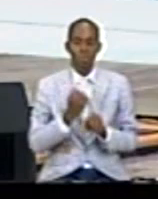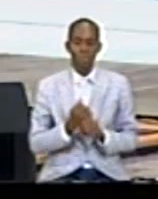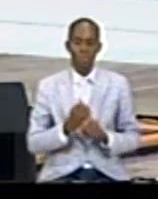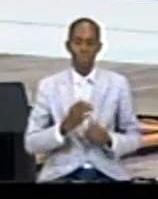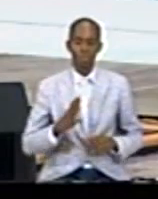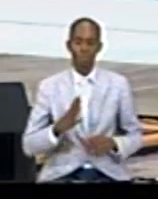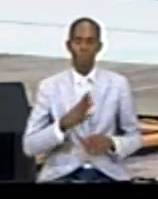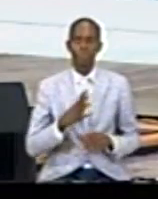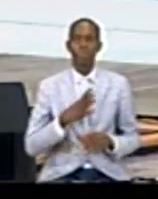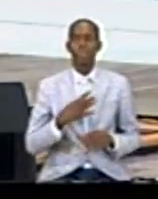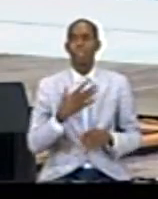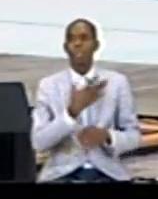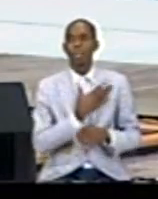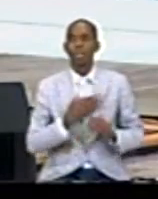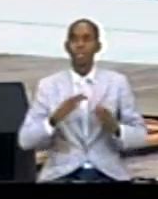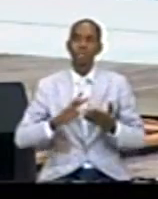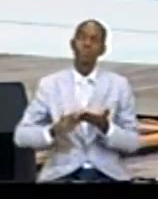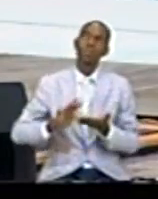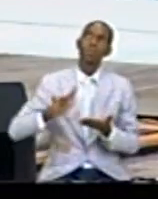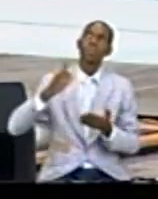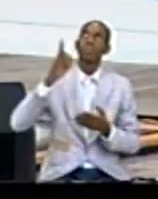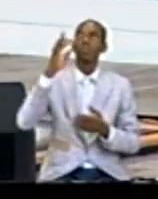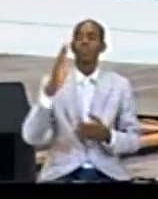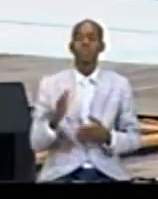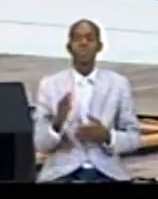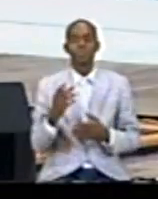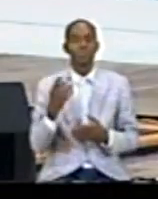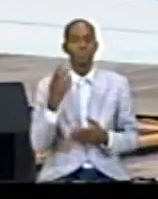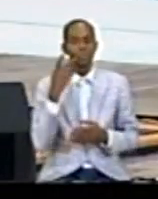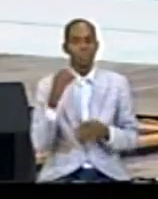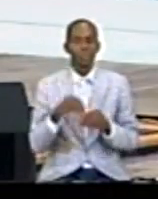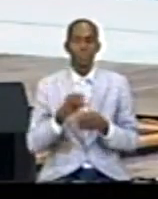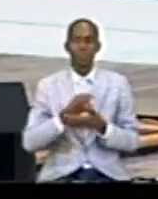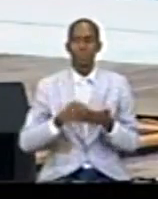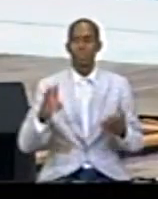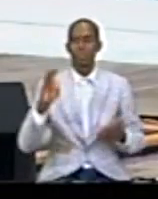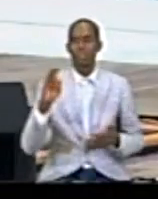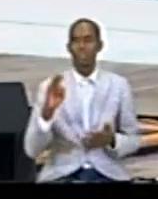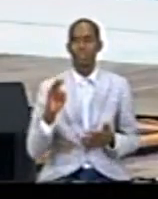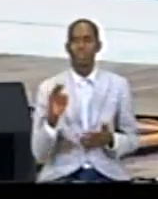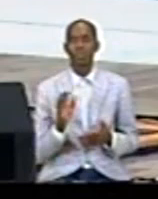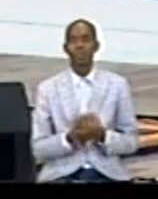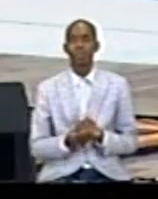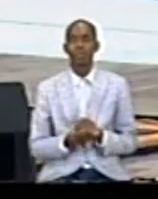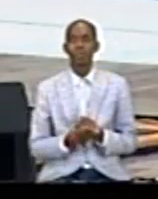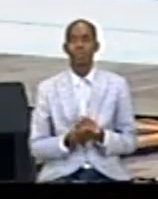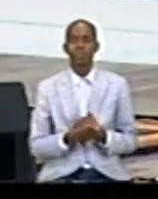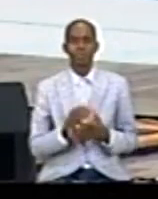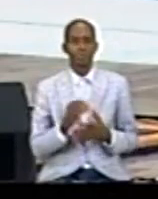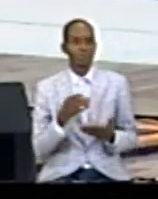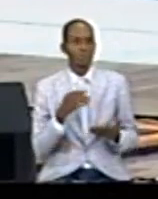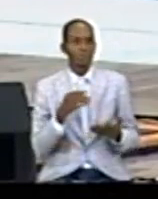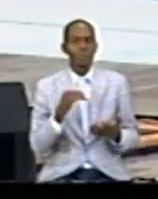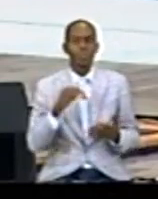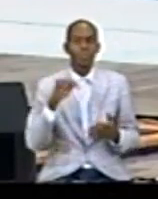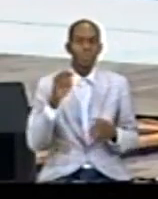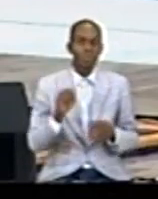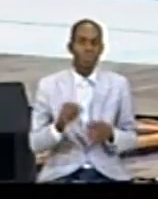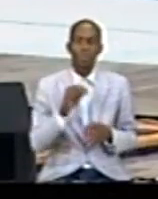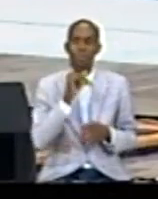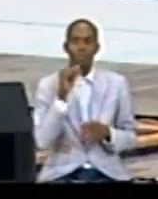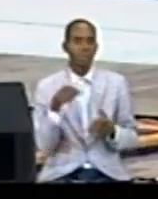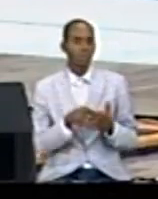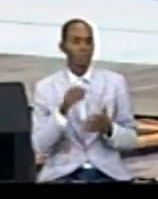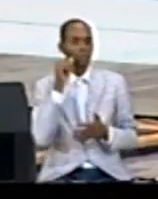and glorified God. Verse 16, ought not this woman, being